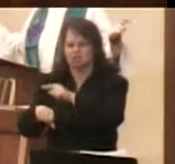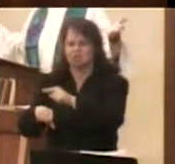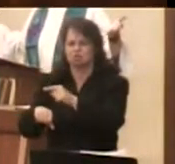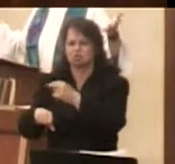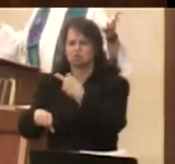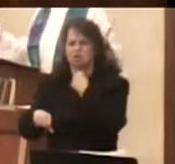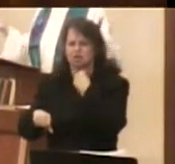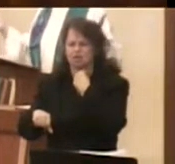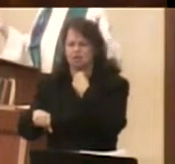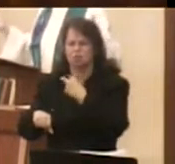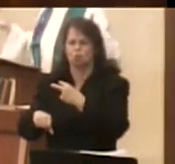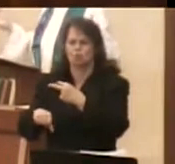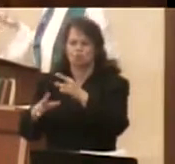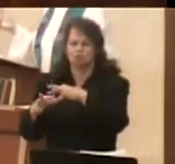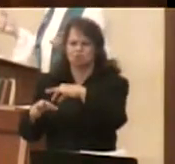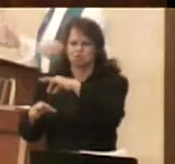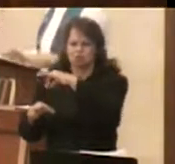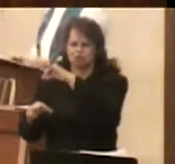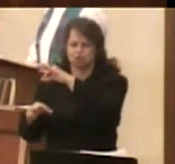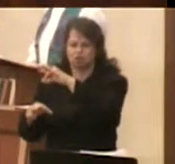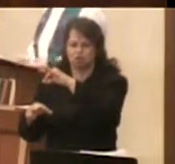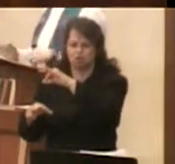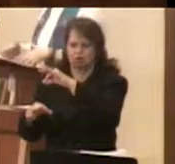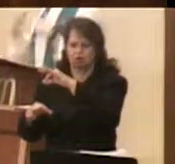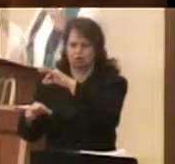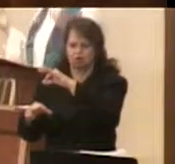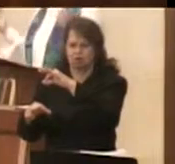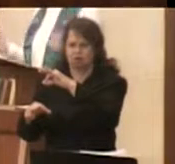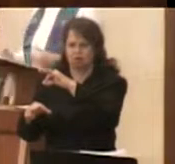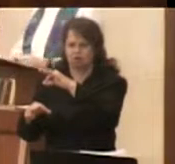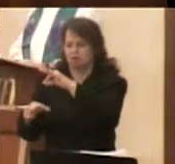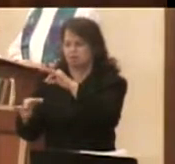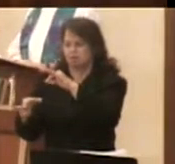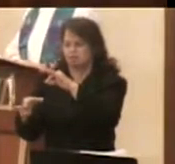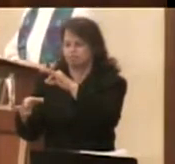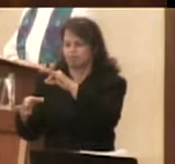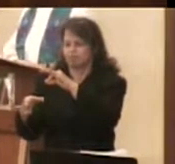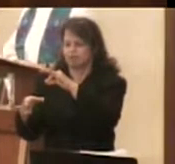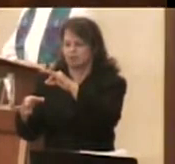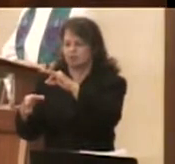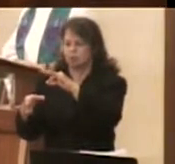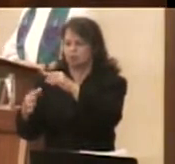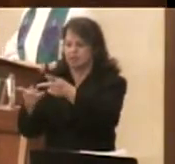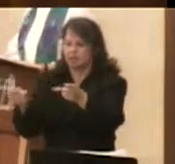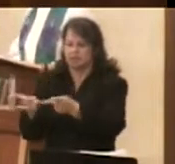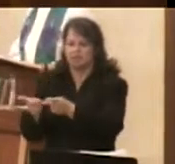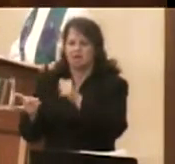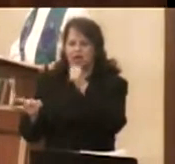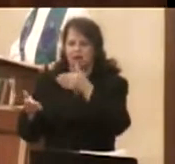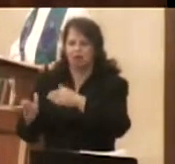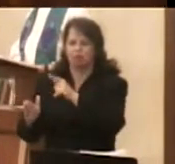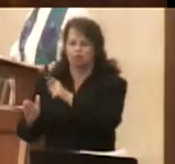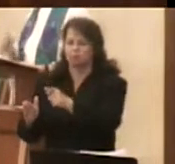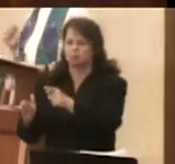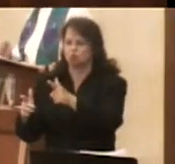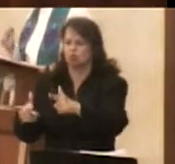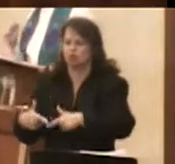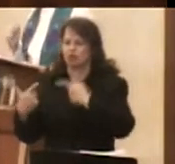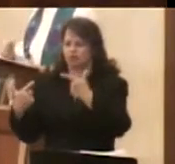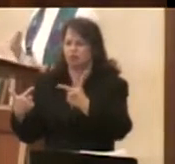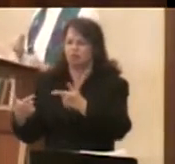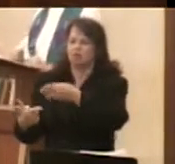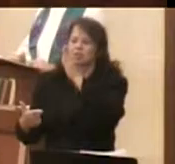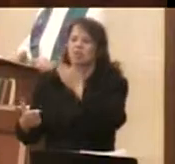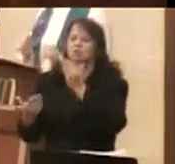lethargy. They are stuck in a place that is not allowing them to live out the good news. One church is encouraged to